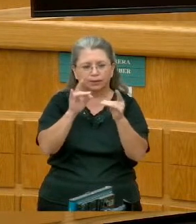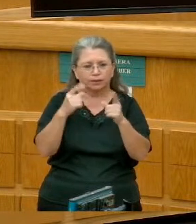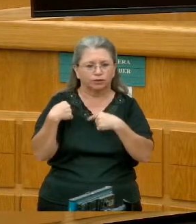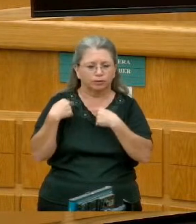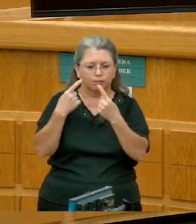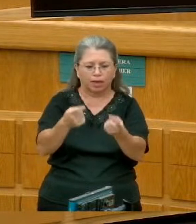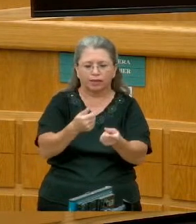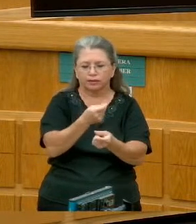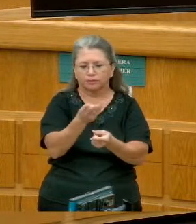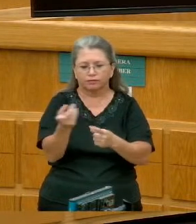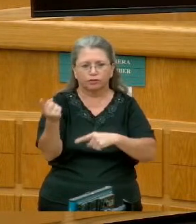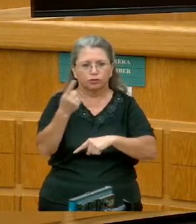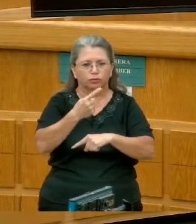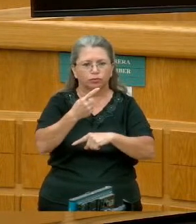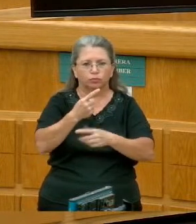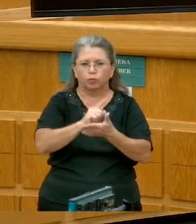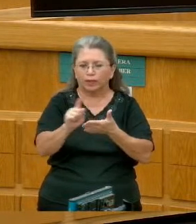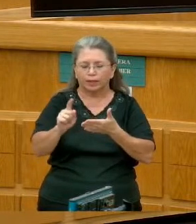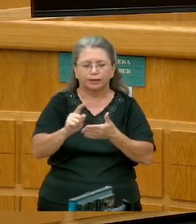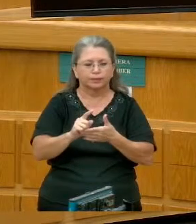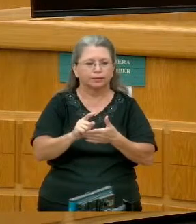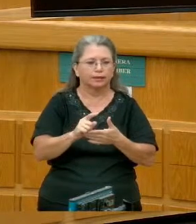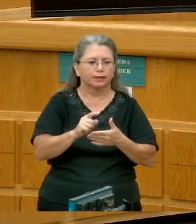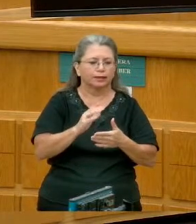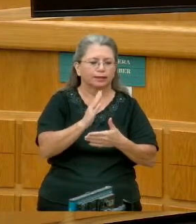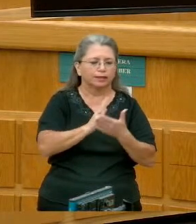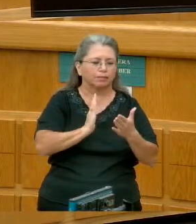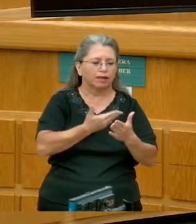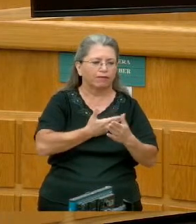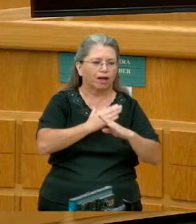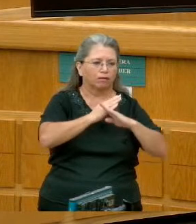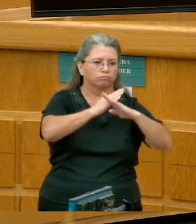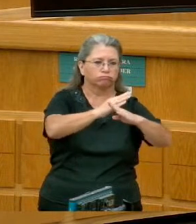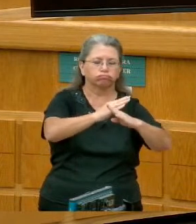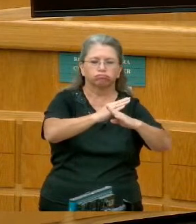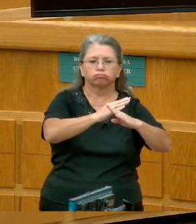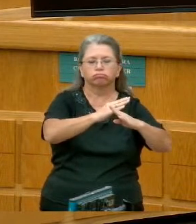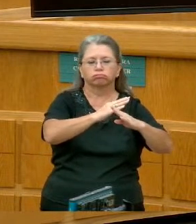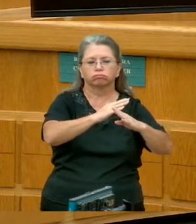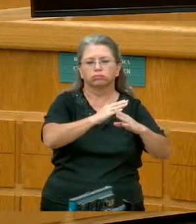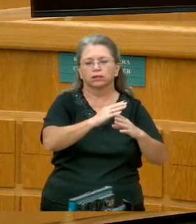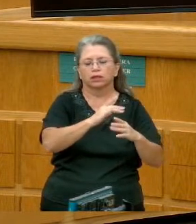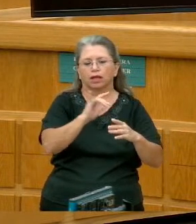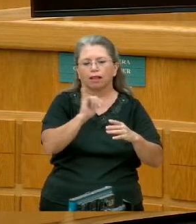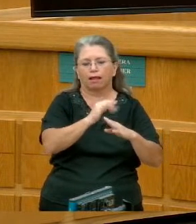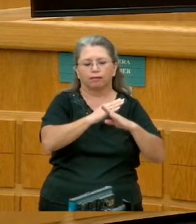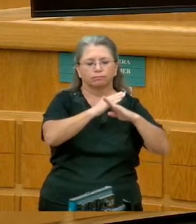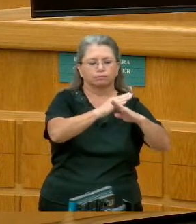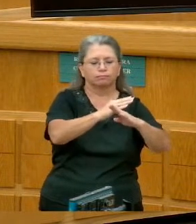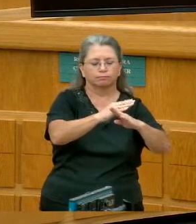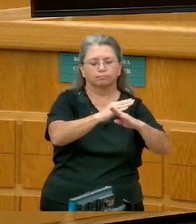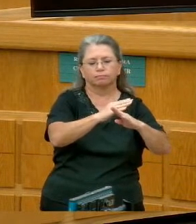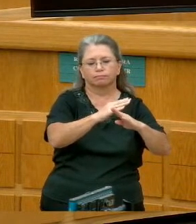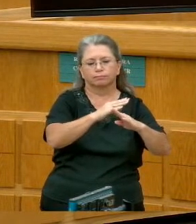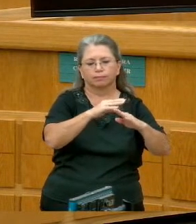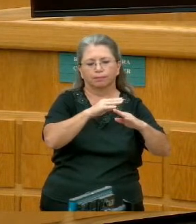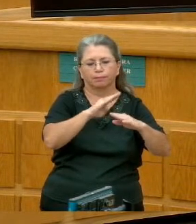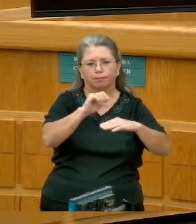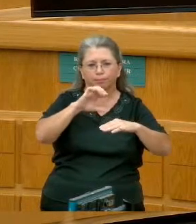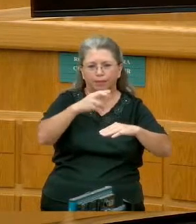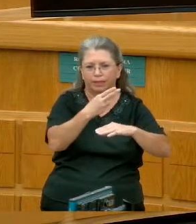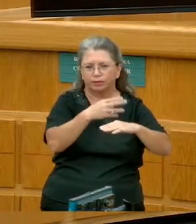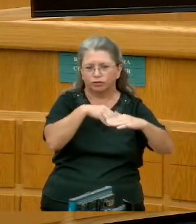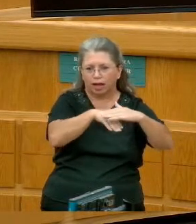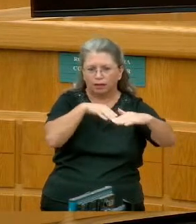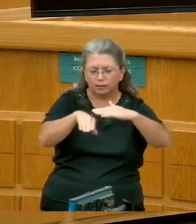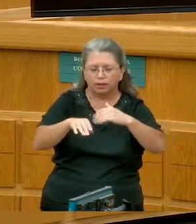like closing access to beaches or closing bars or restricting access to restaurants from 50% to 25%